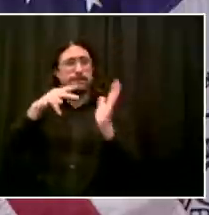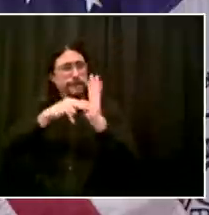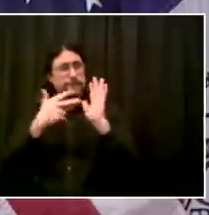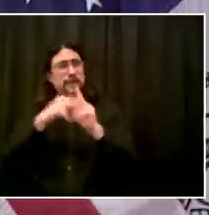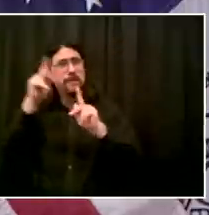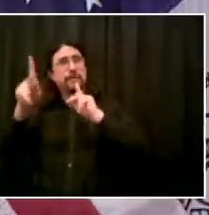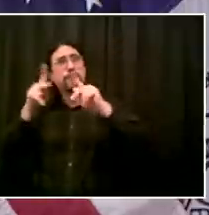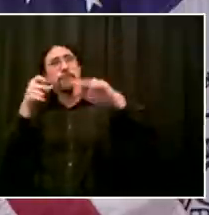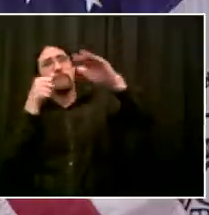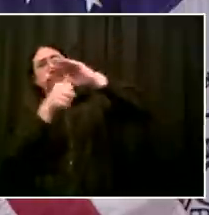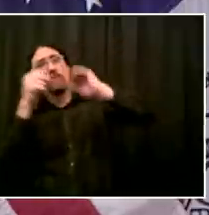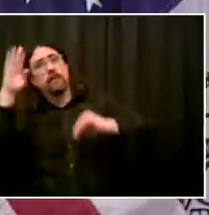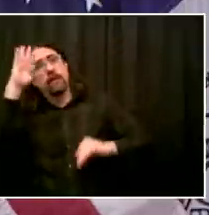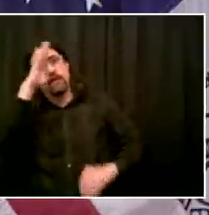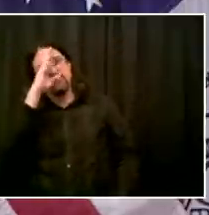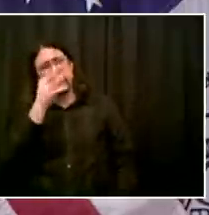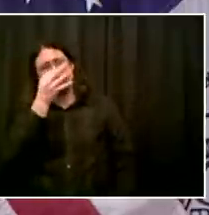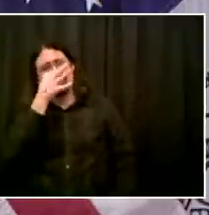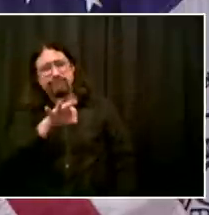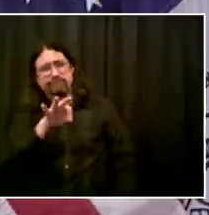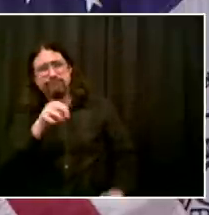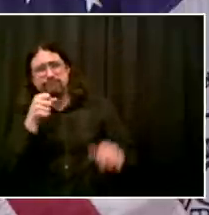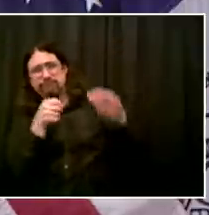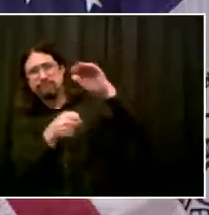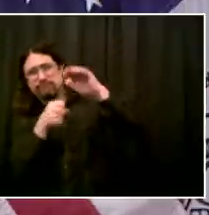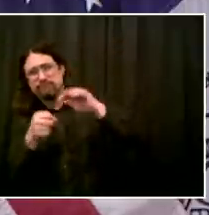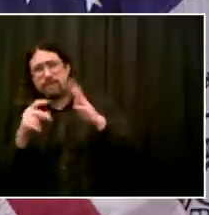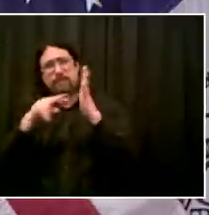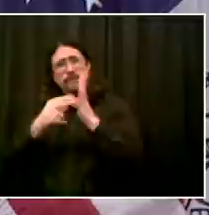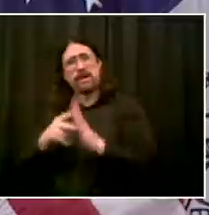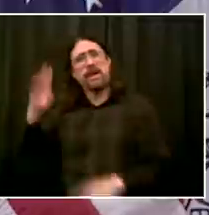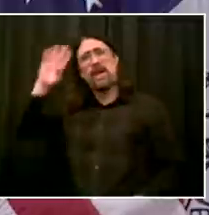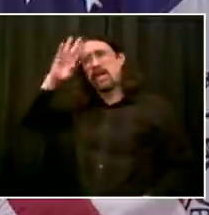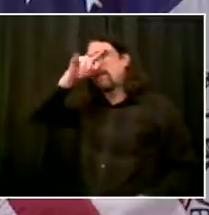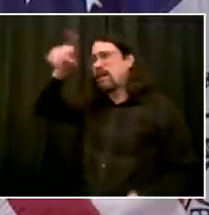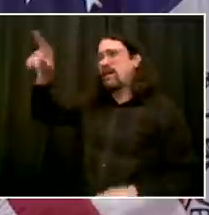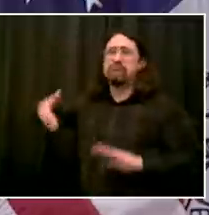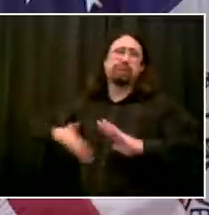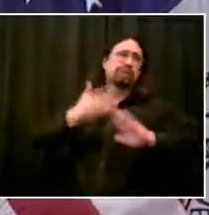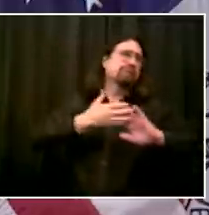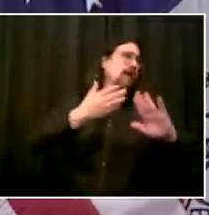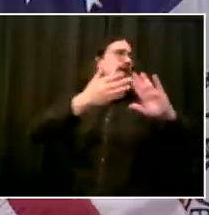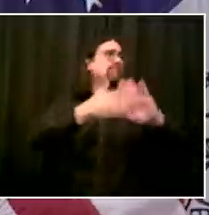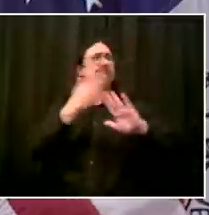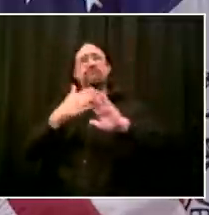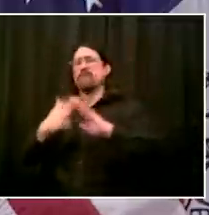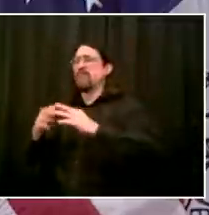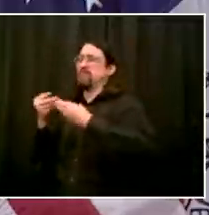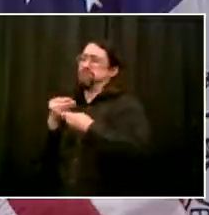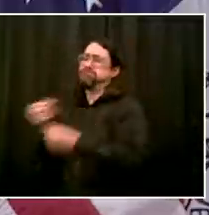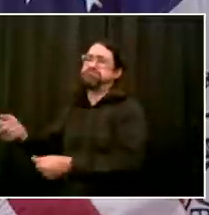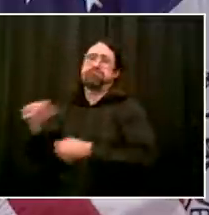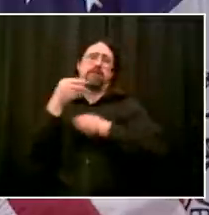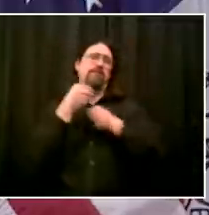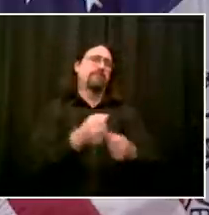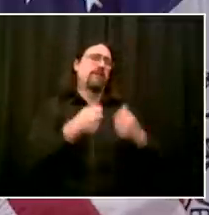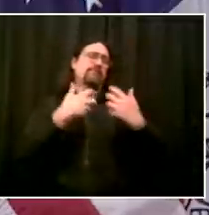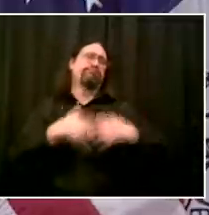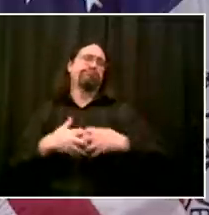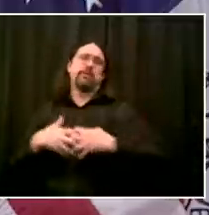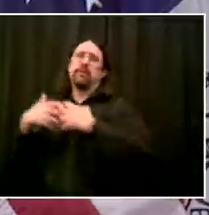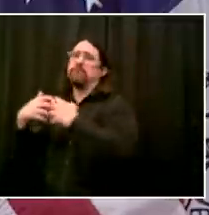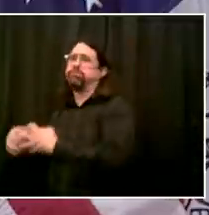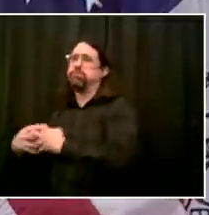ability to protect people and serve them in the hospitals would be safe. And the number of people being infected would be very small in the scheme of things. And we would be